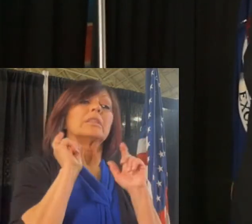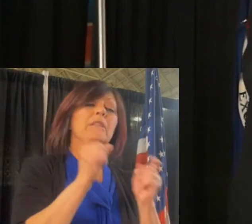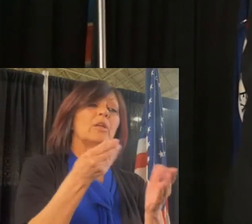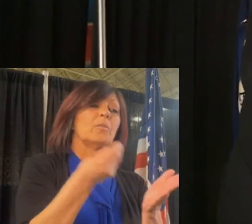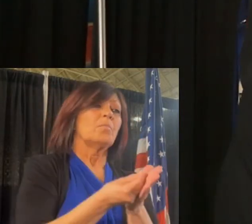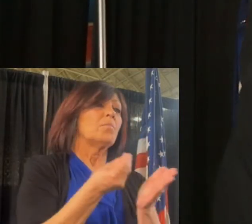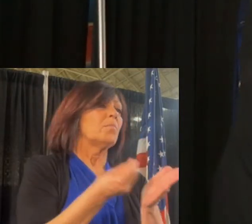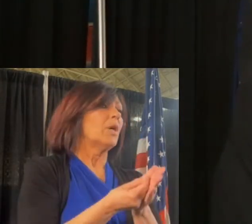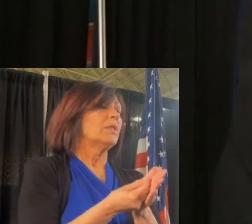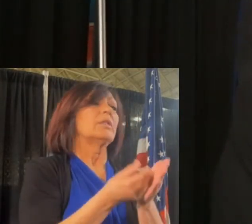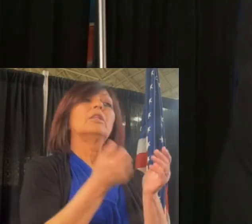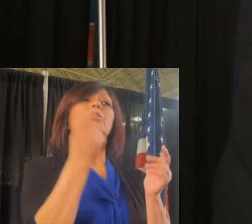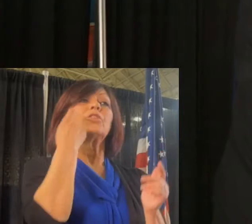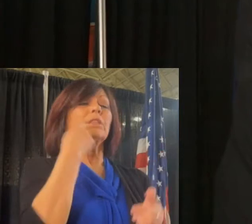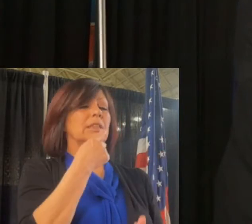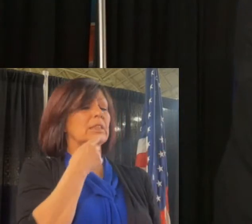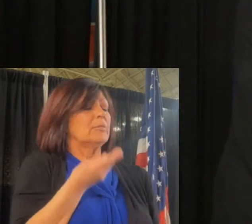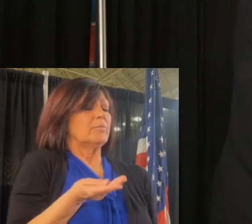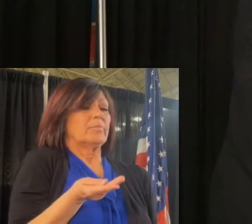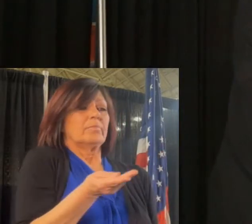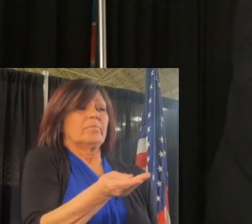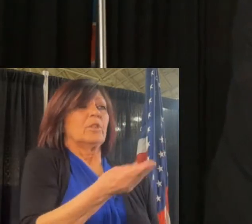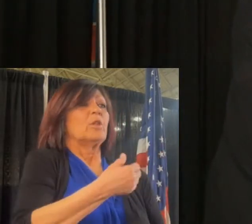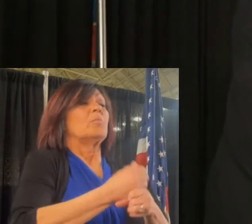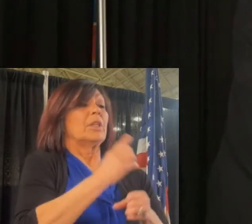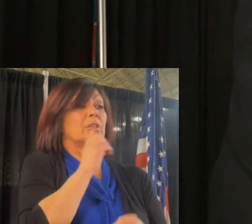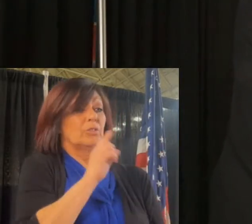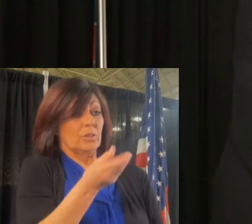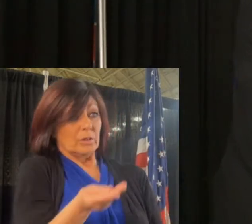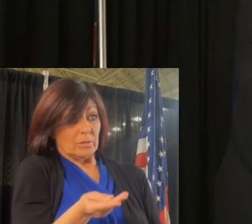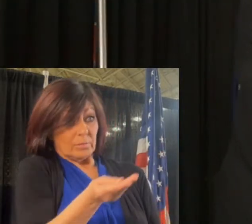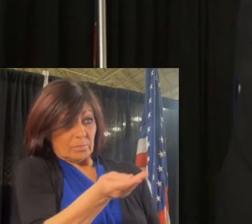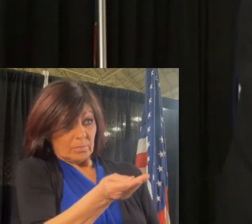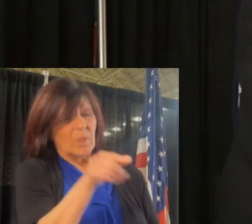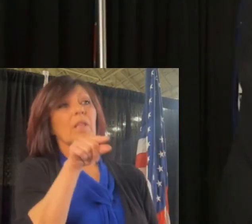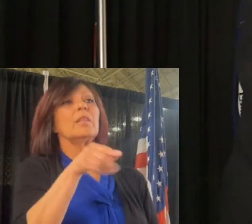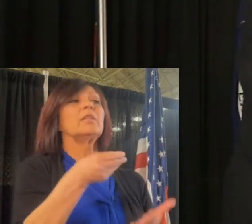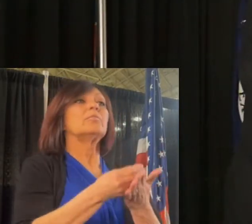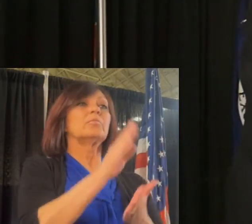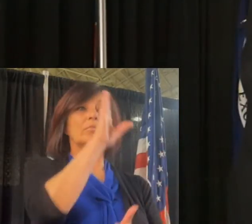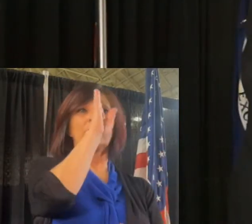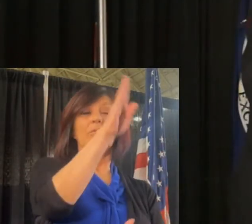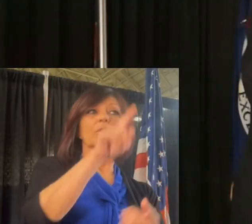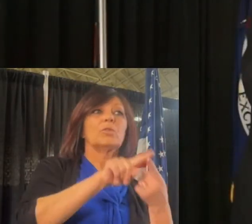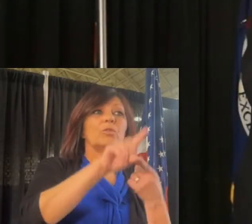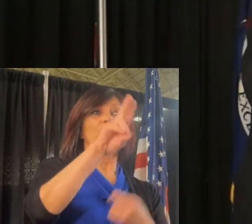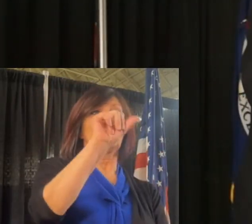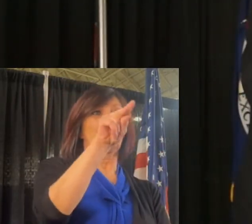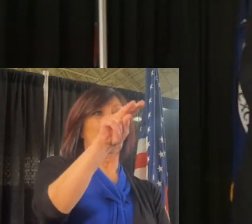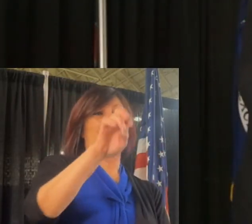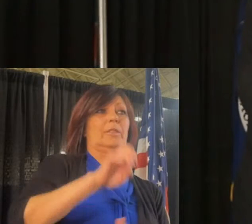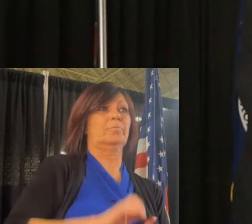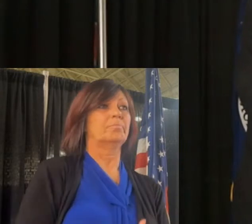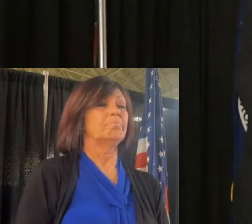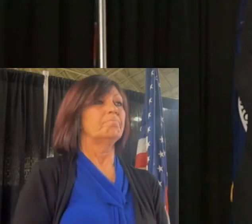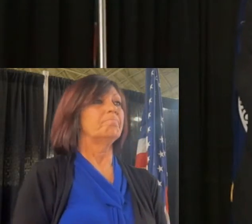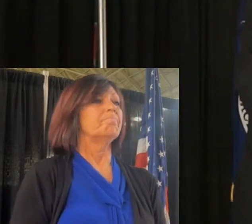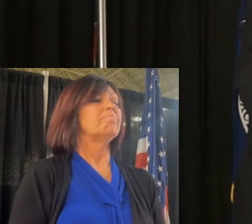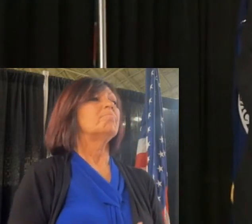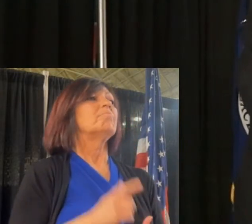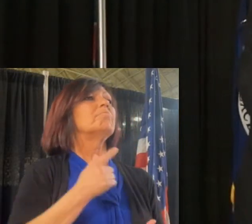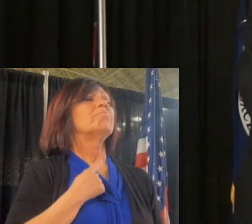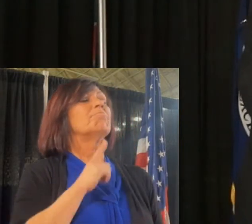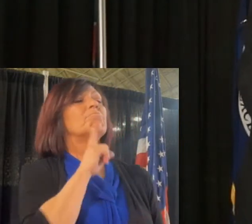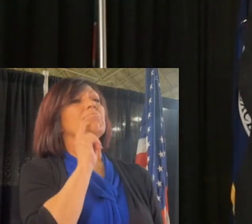wanting recognition, just saying, make sure that this money goes to Ukraine. Our